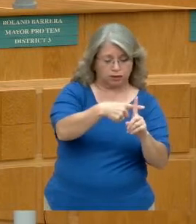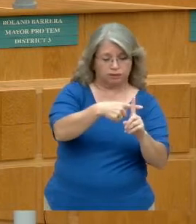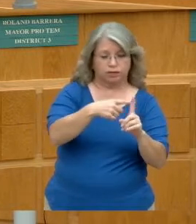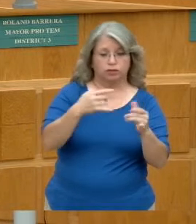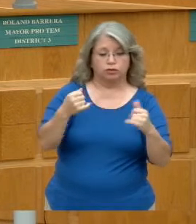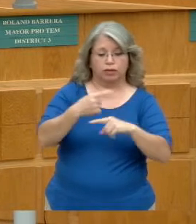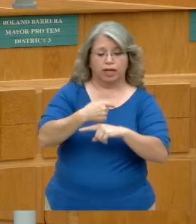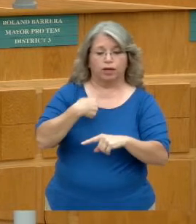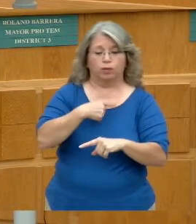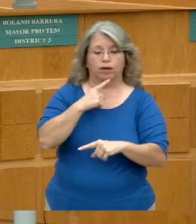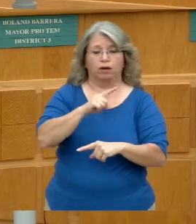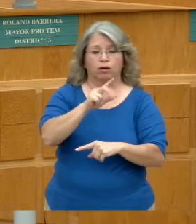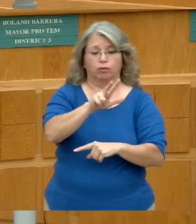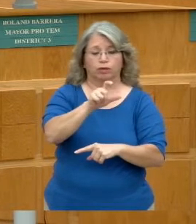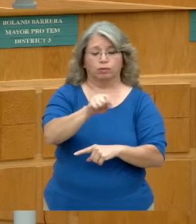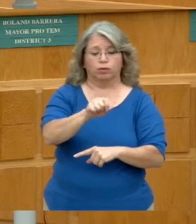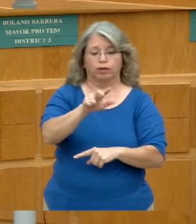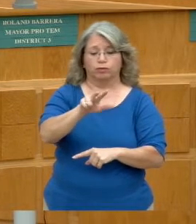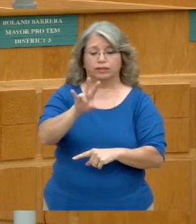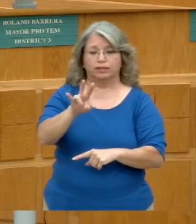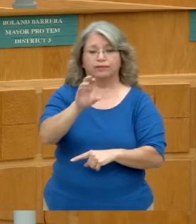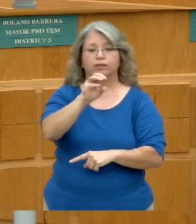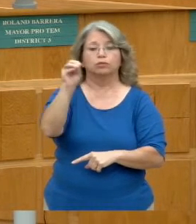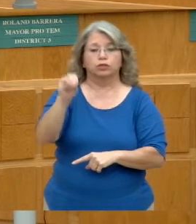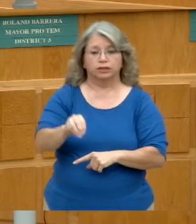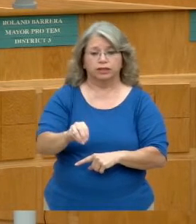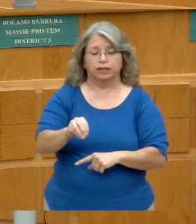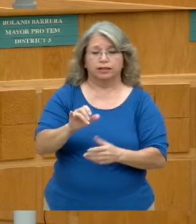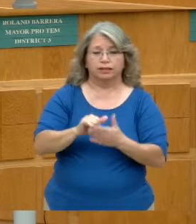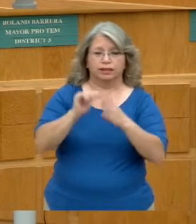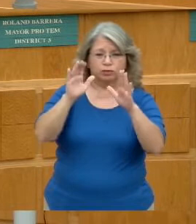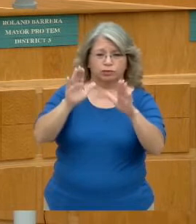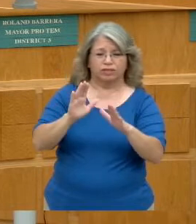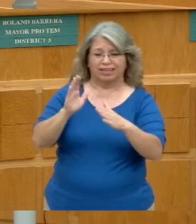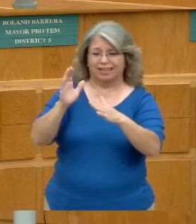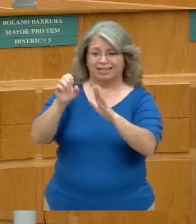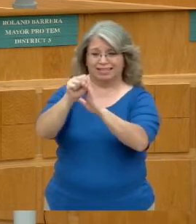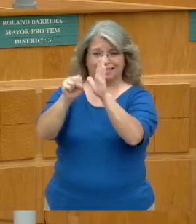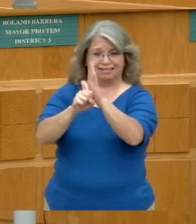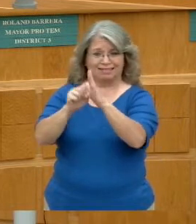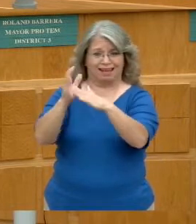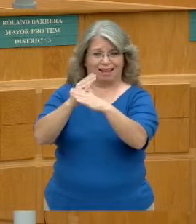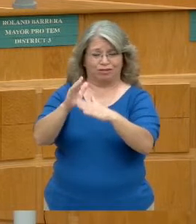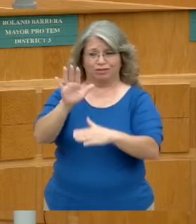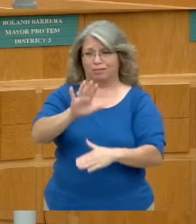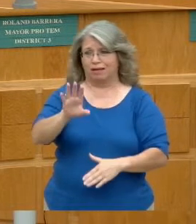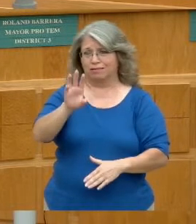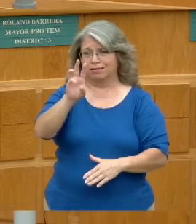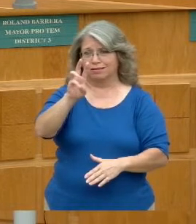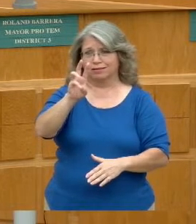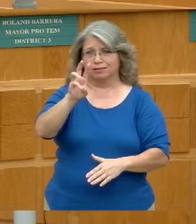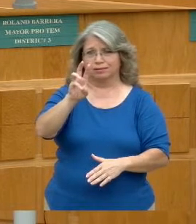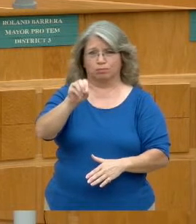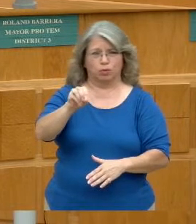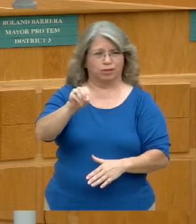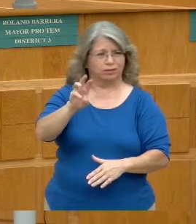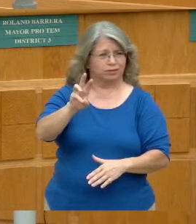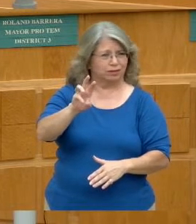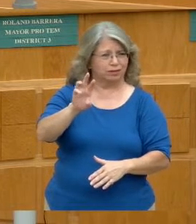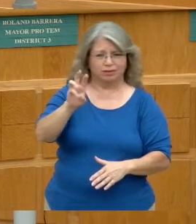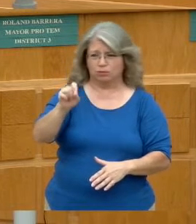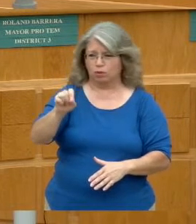at 3.37%, and that's tremendous. I understand the state's average is approximately 6.6, 6.4, something like